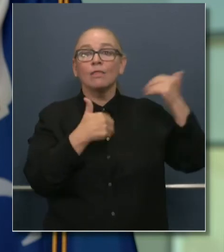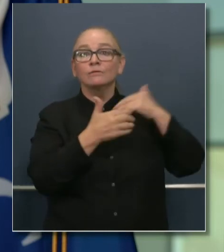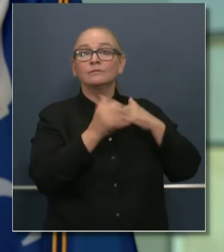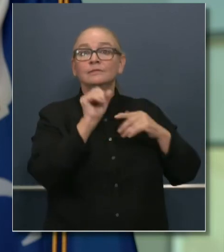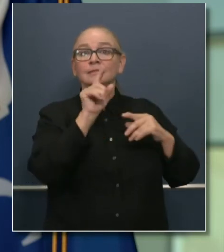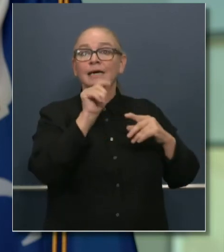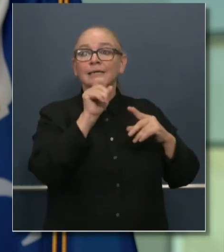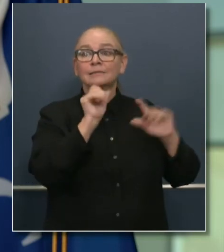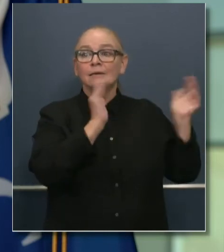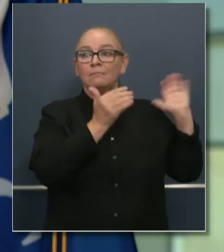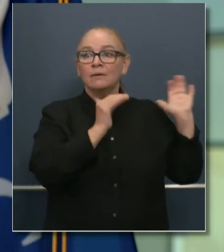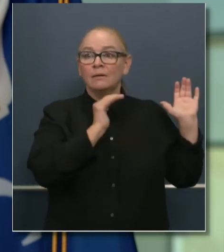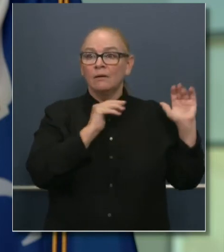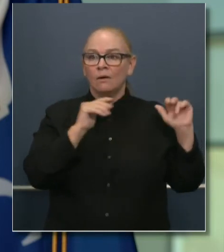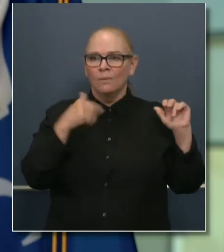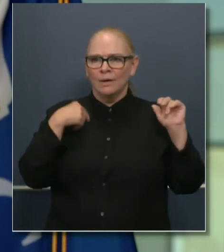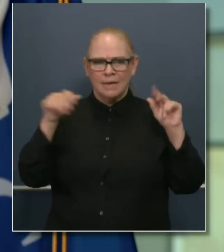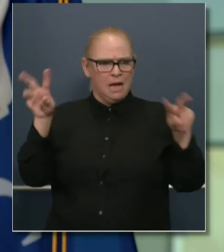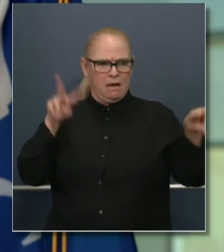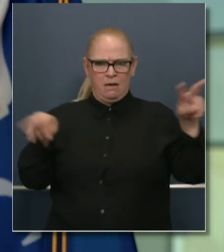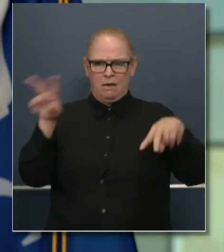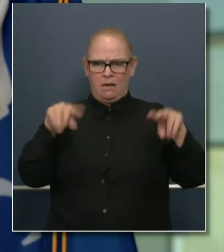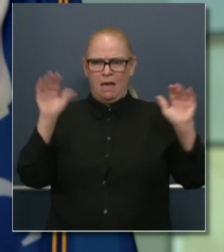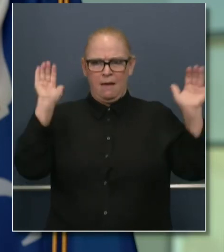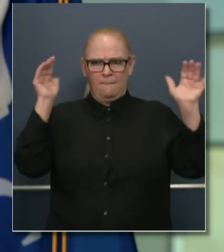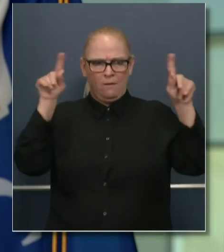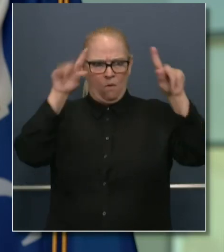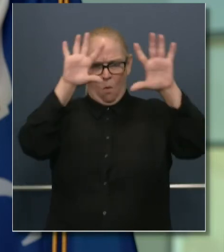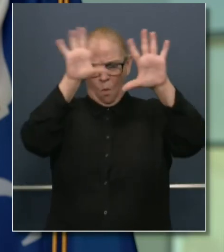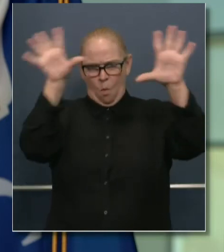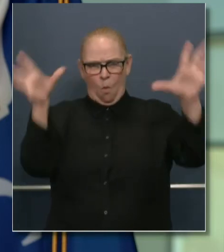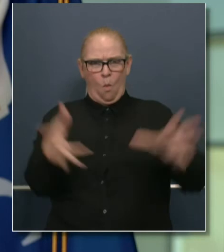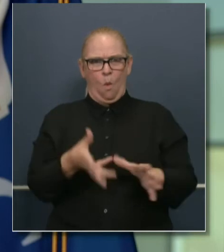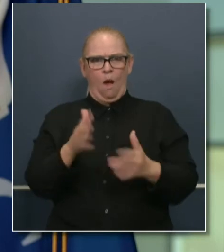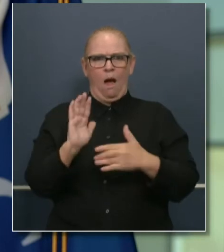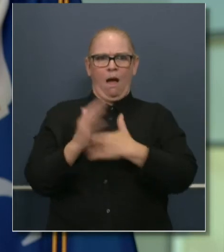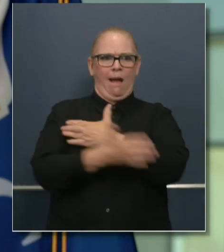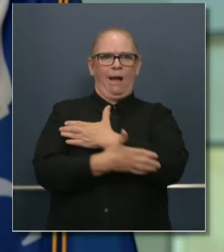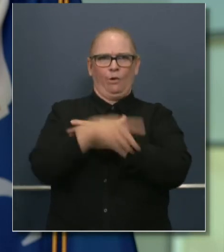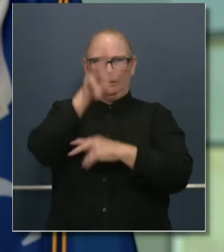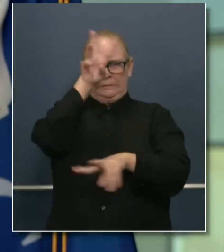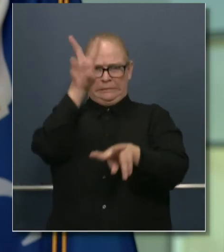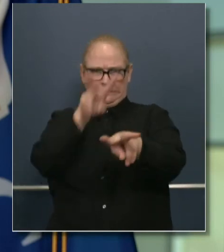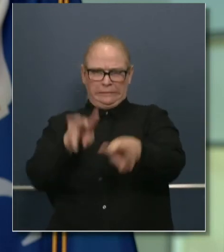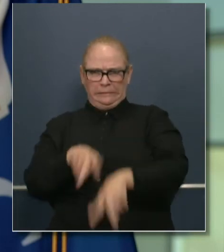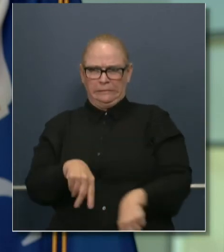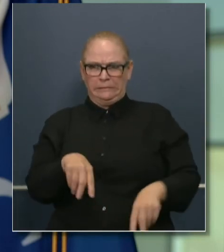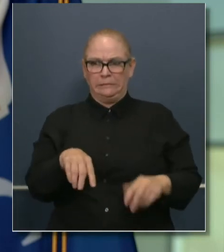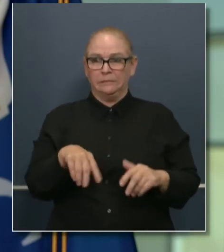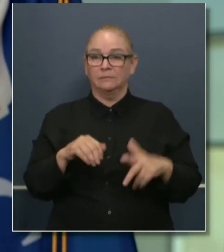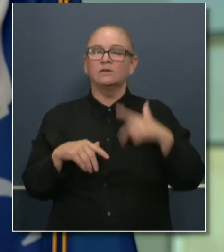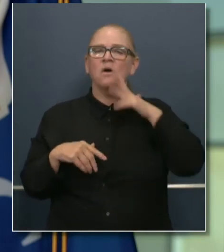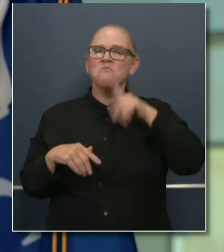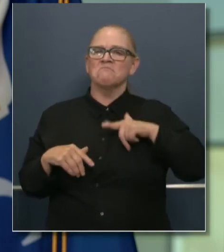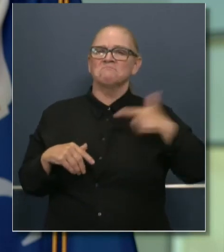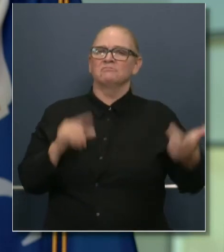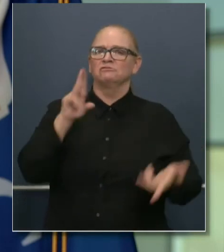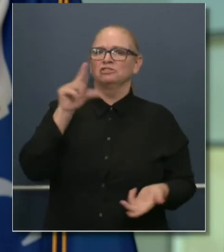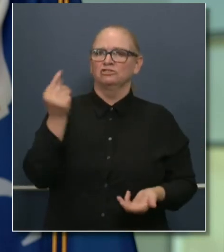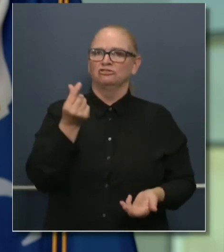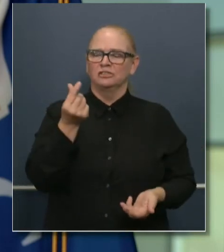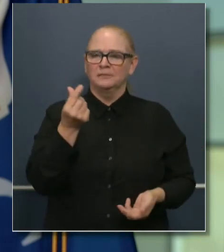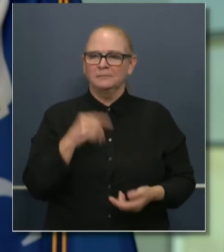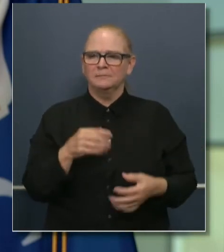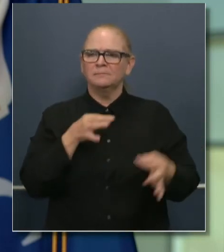real time to share information in this space. With that, let me ask Dr. Galley to provide you a little bit